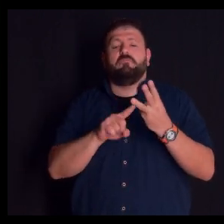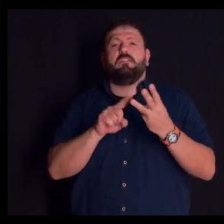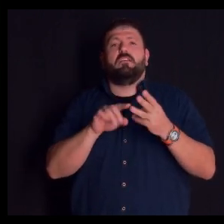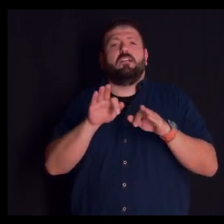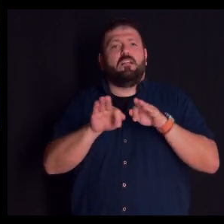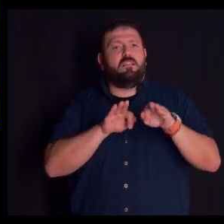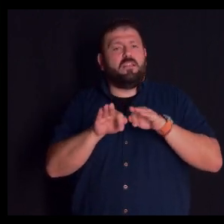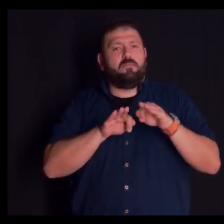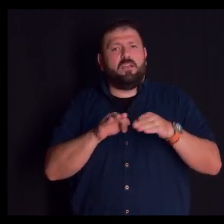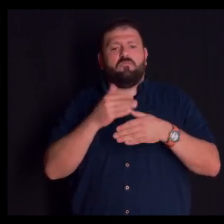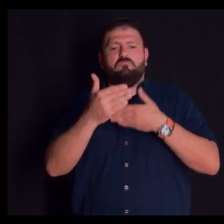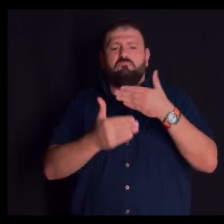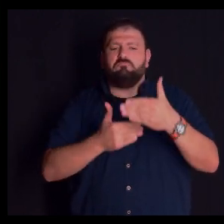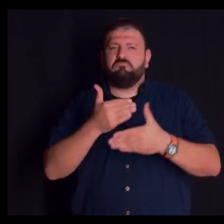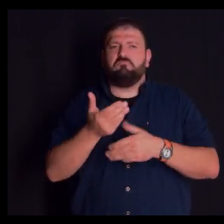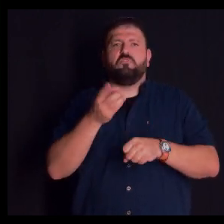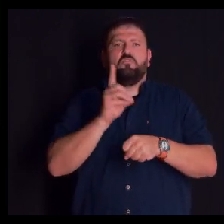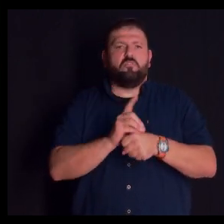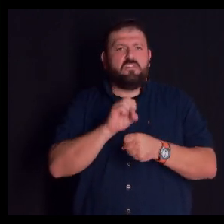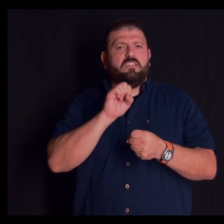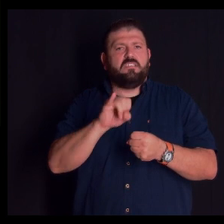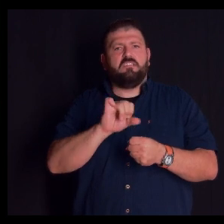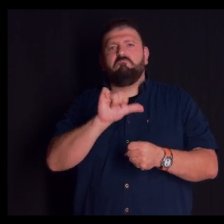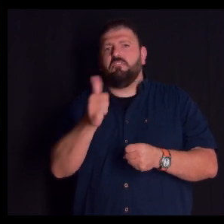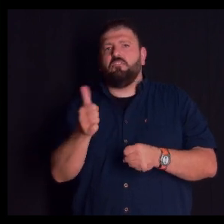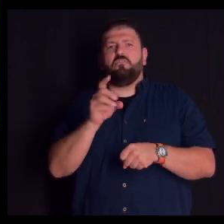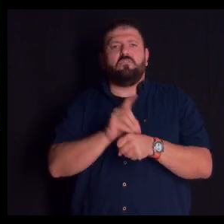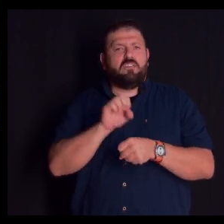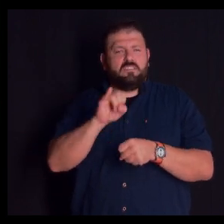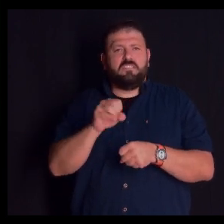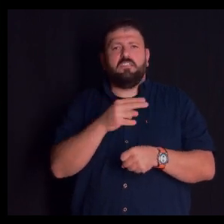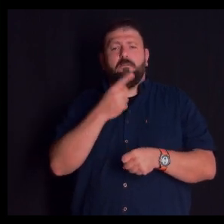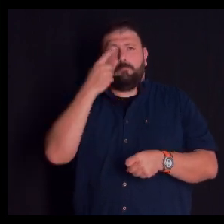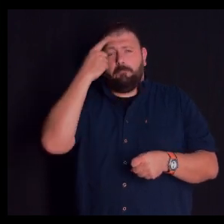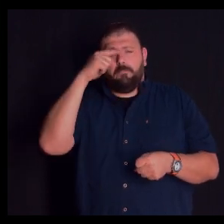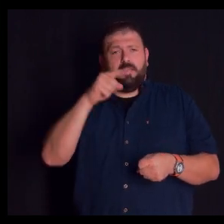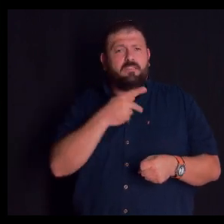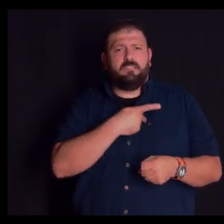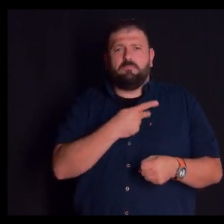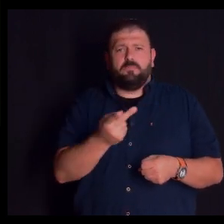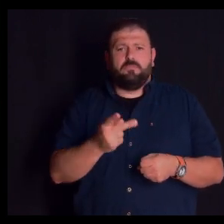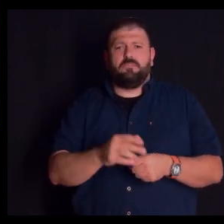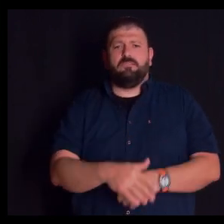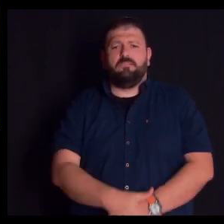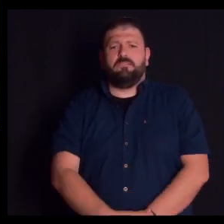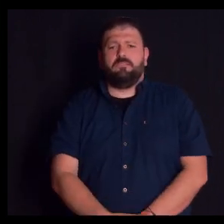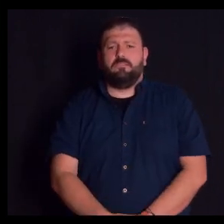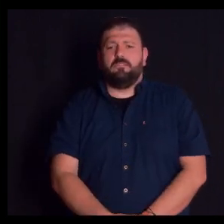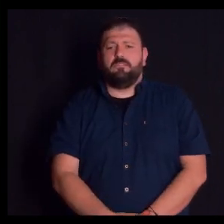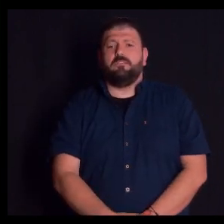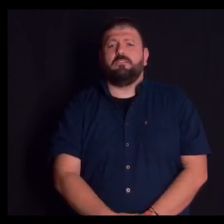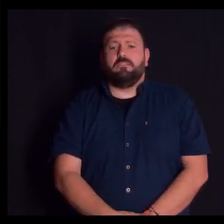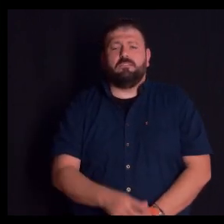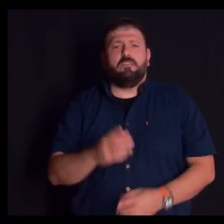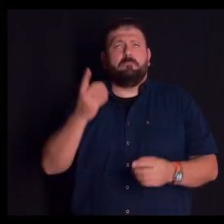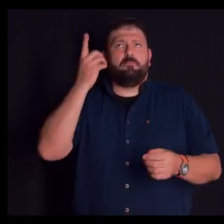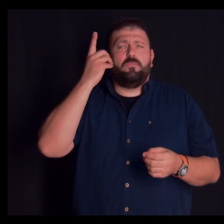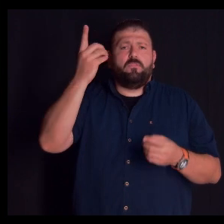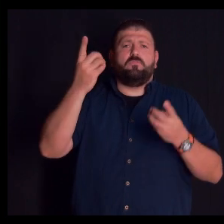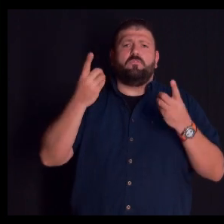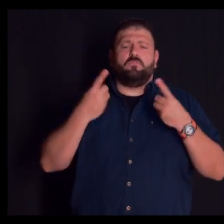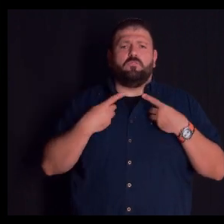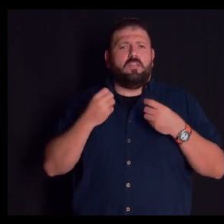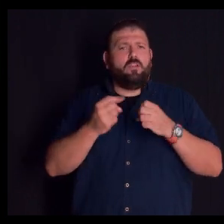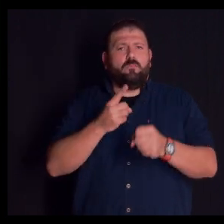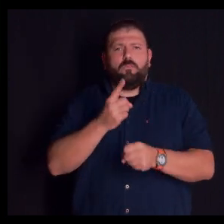confidence, and constant work. One day yes, and the other two. You may